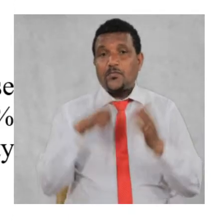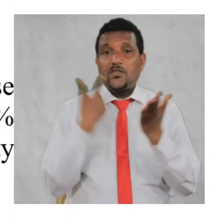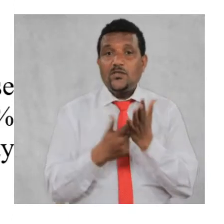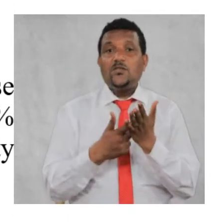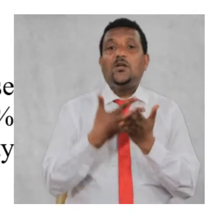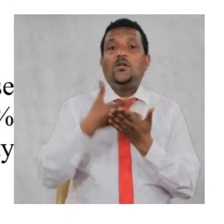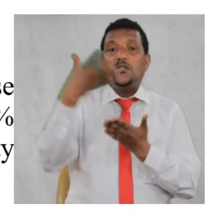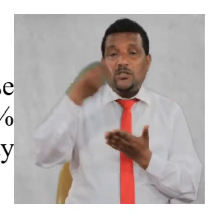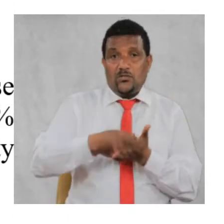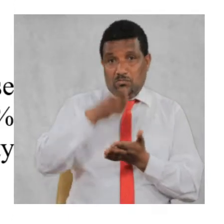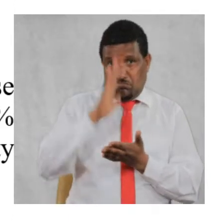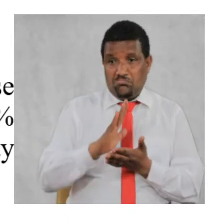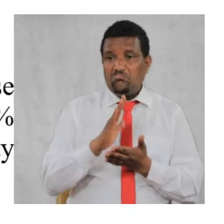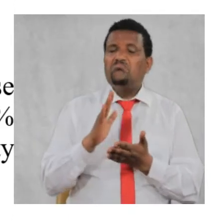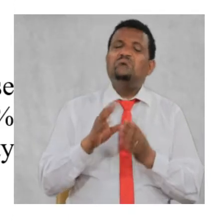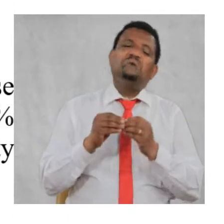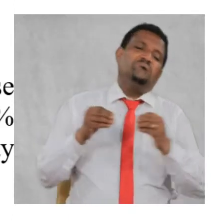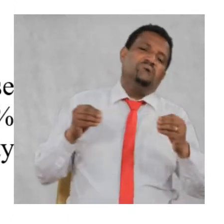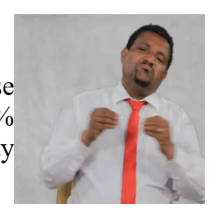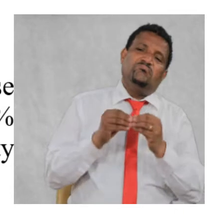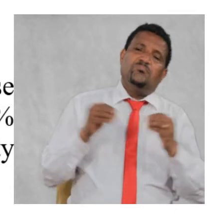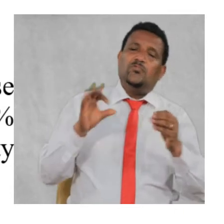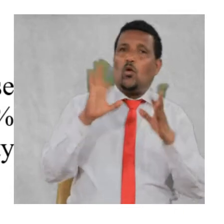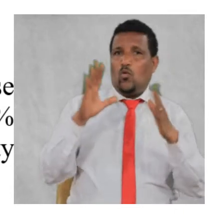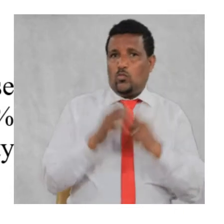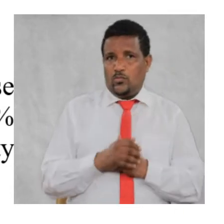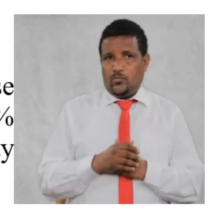buyer is said to be inelastic.